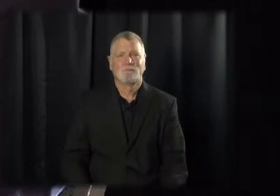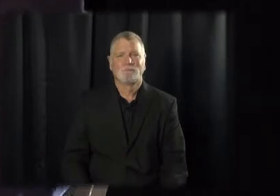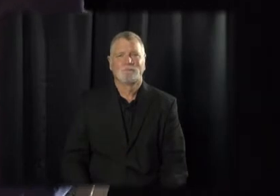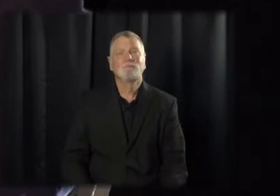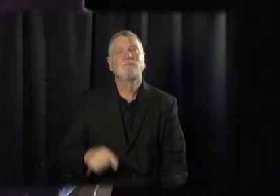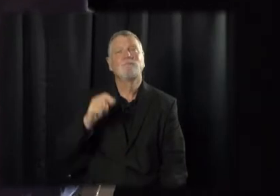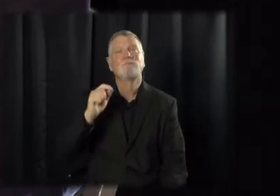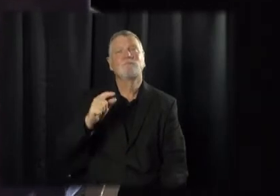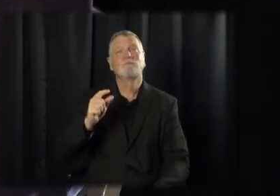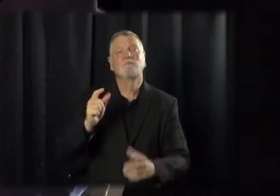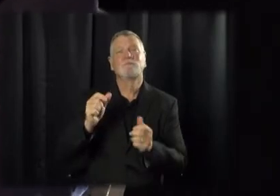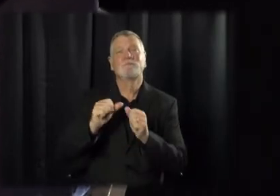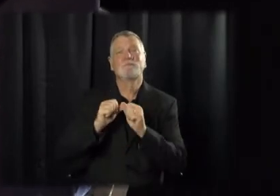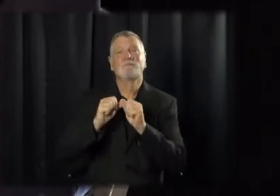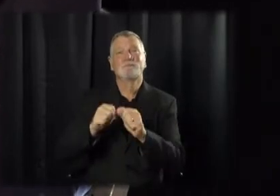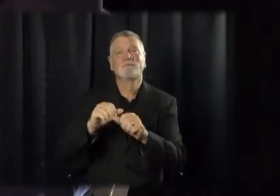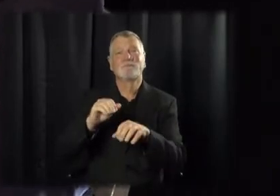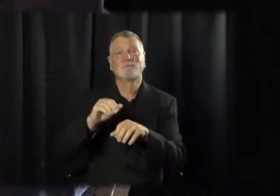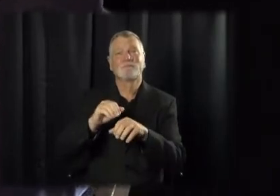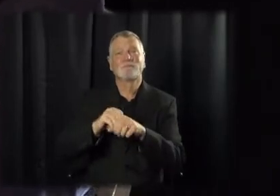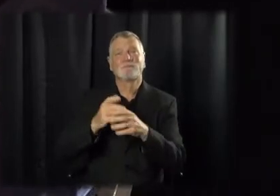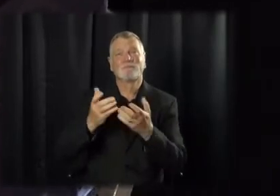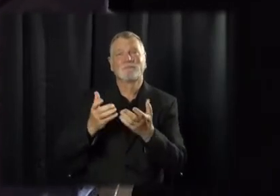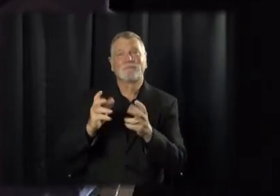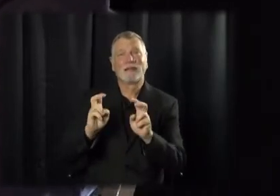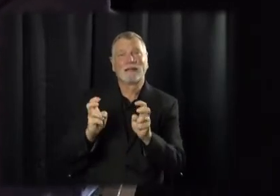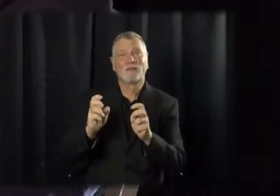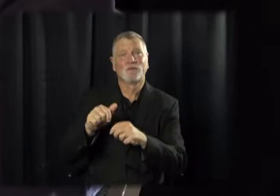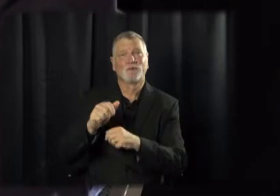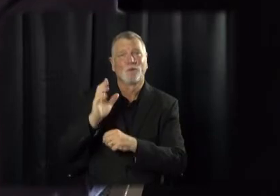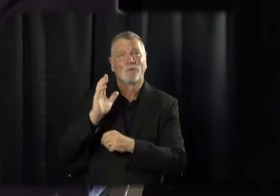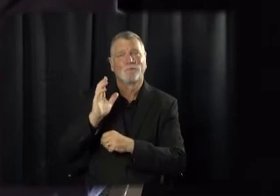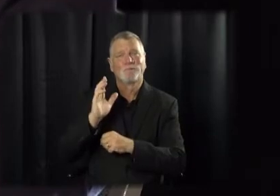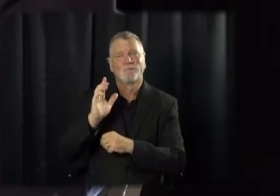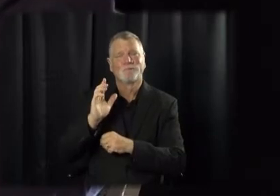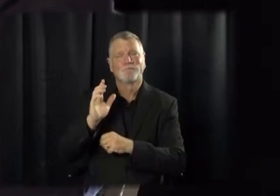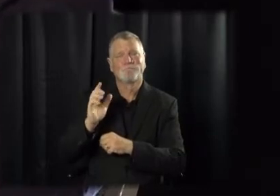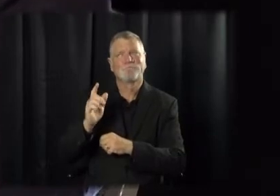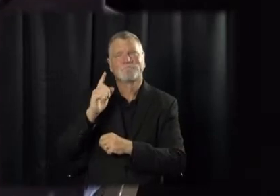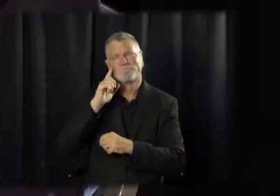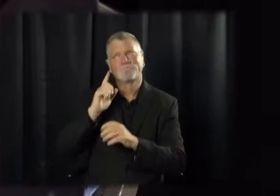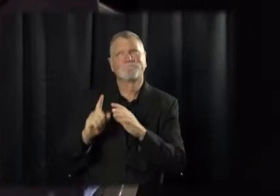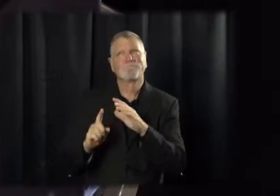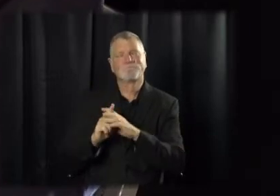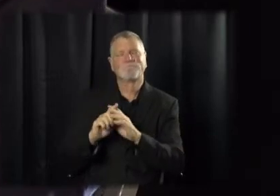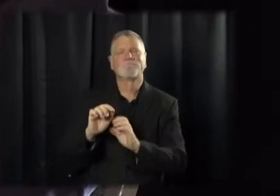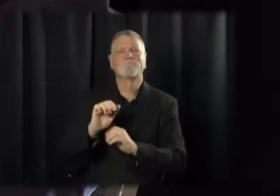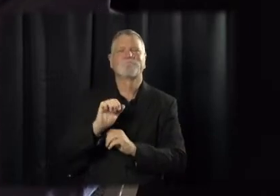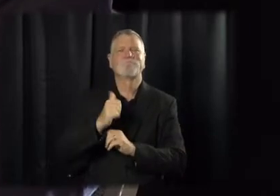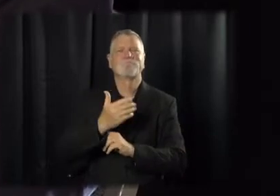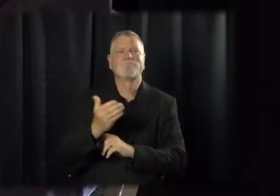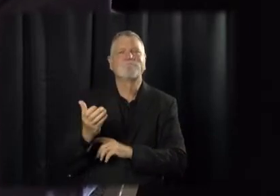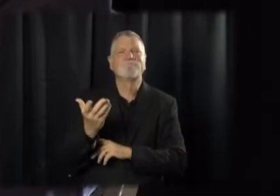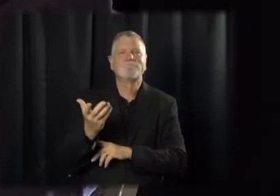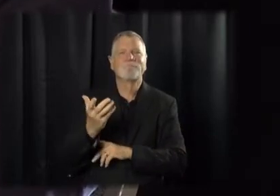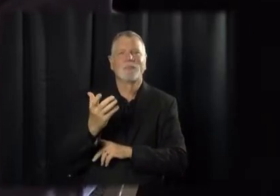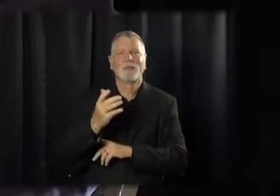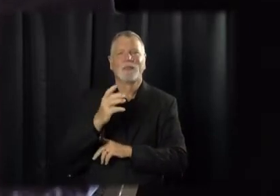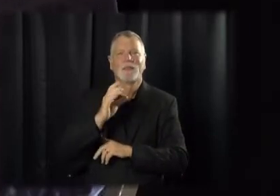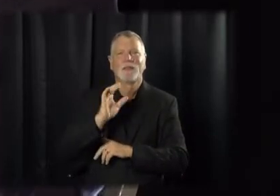the maintenance of effort issue brings to mind something else, which is